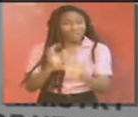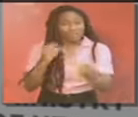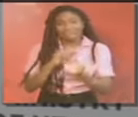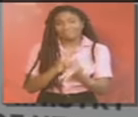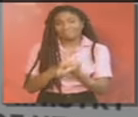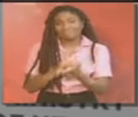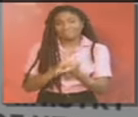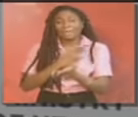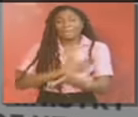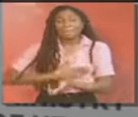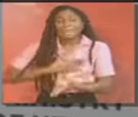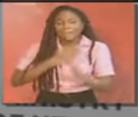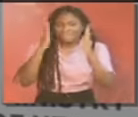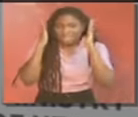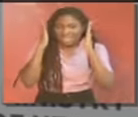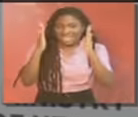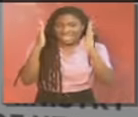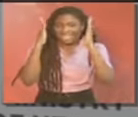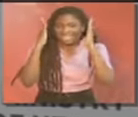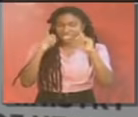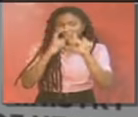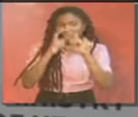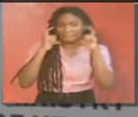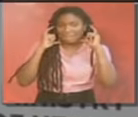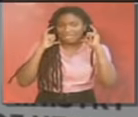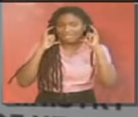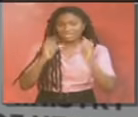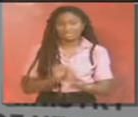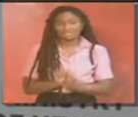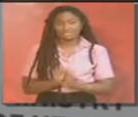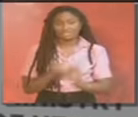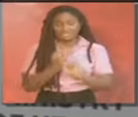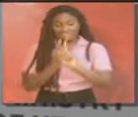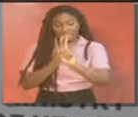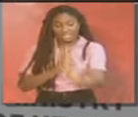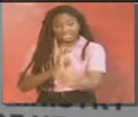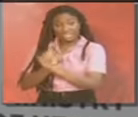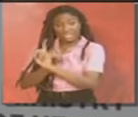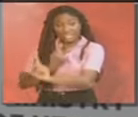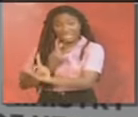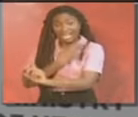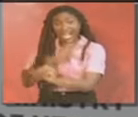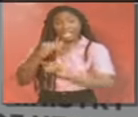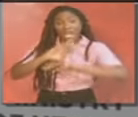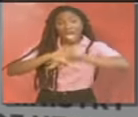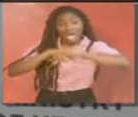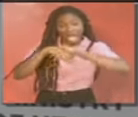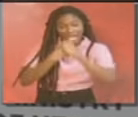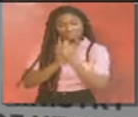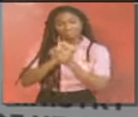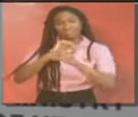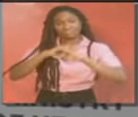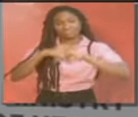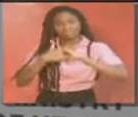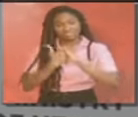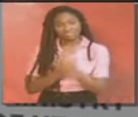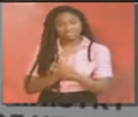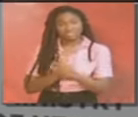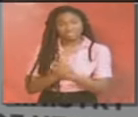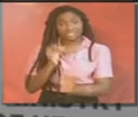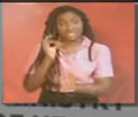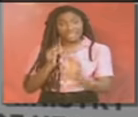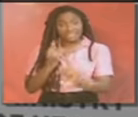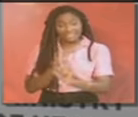attention to those 3 W's: the wearing of your mask, the watching of your distance, and the washing of your hands. And with watching your distance, we don't just